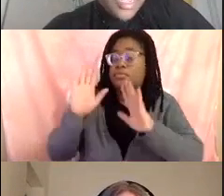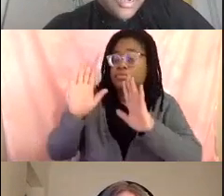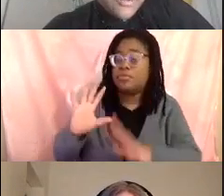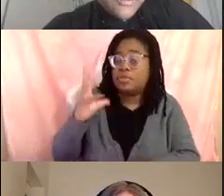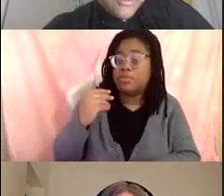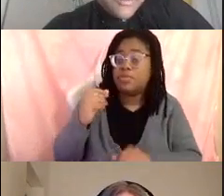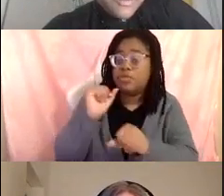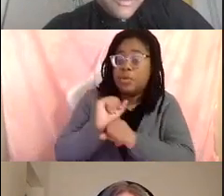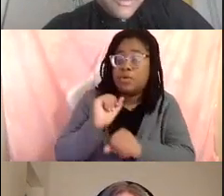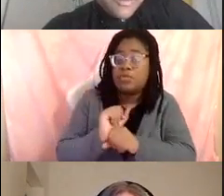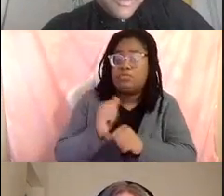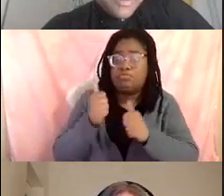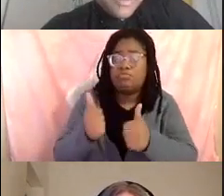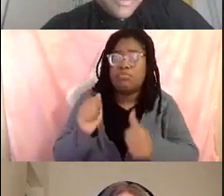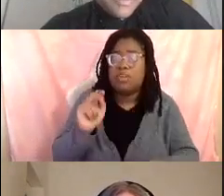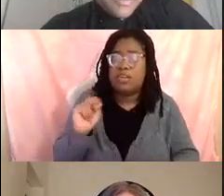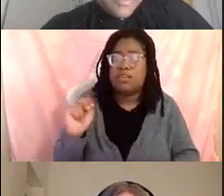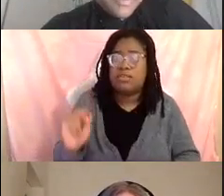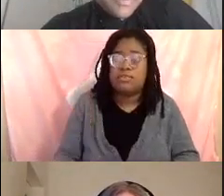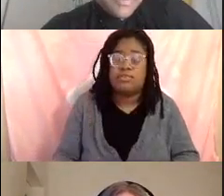work, Anne.